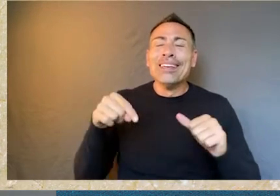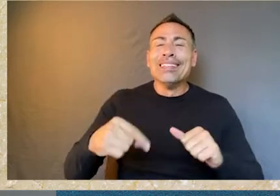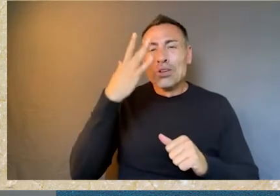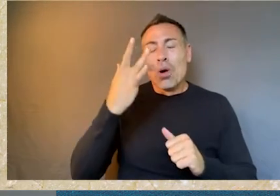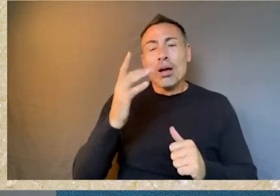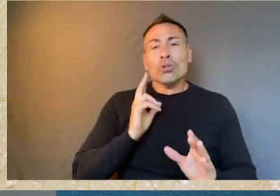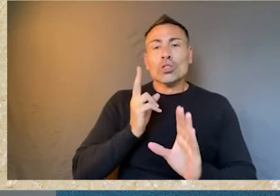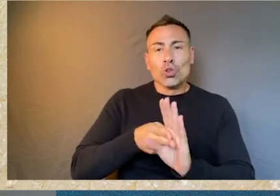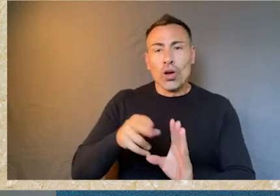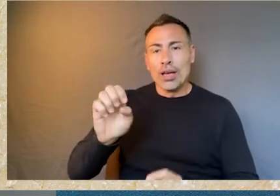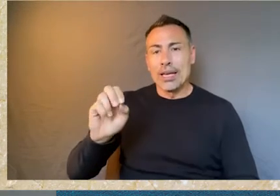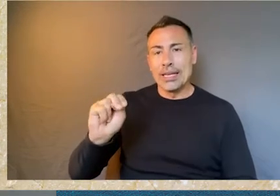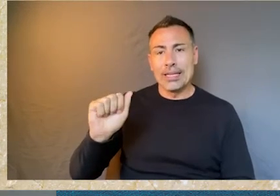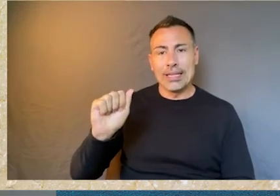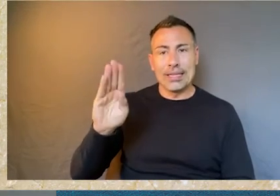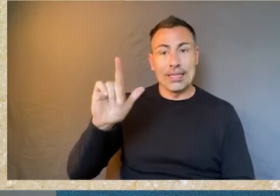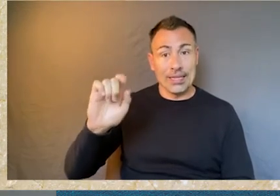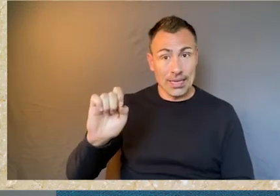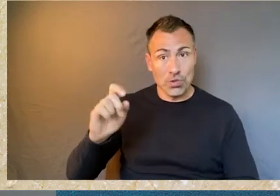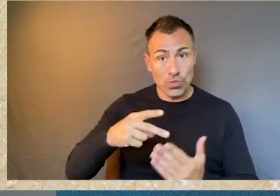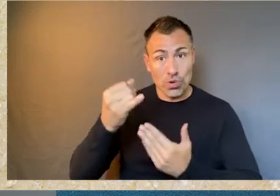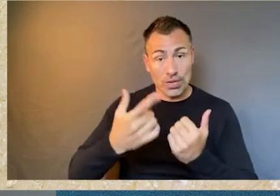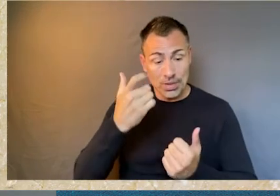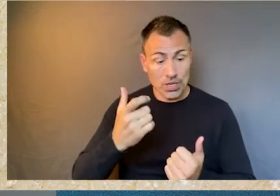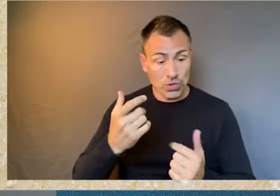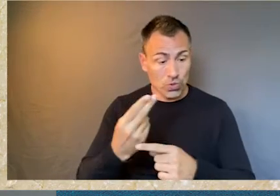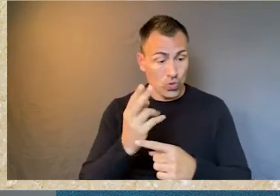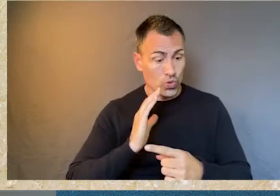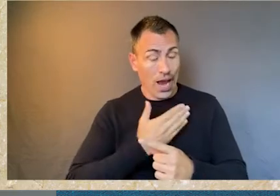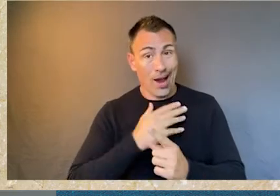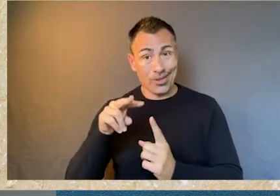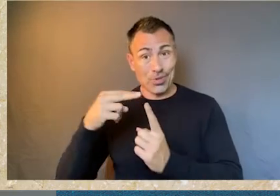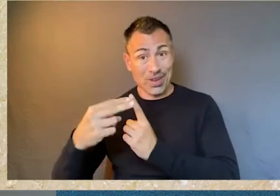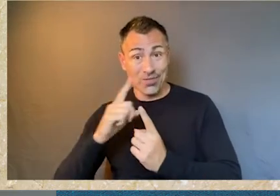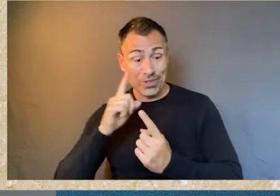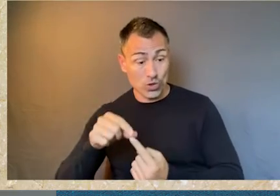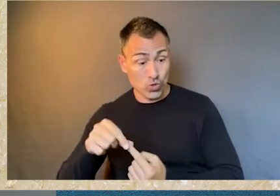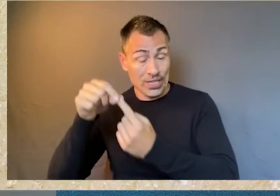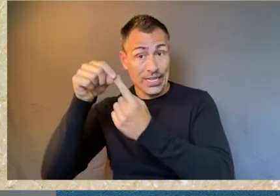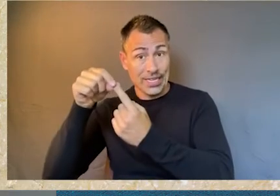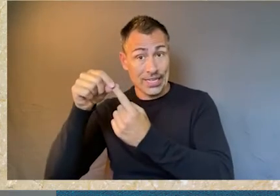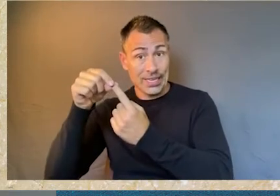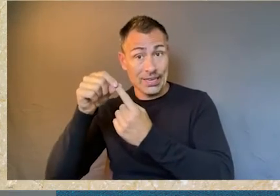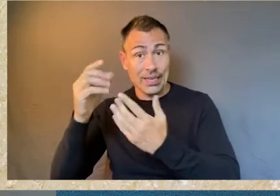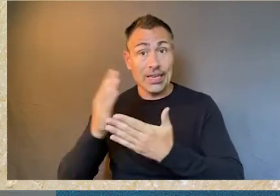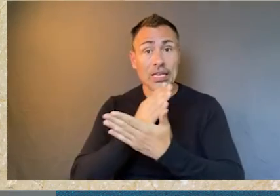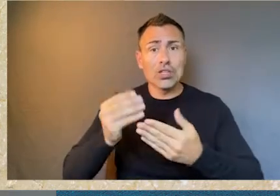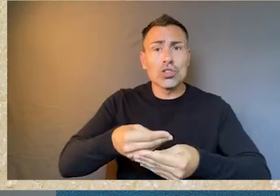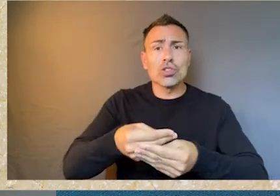Enable Project. We bring our unique perspective and share it with the